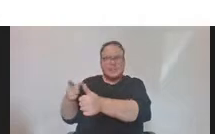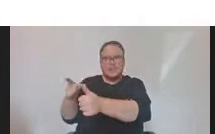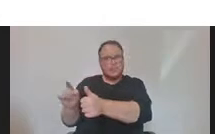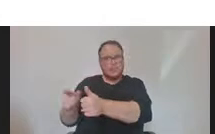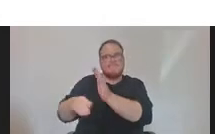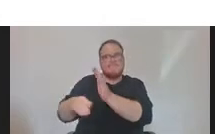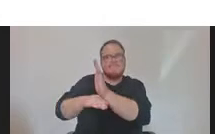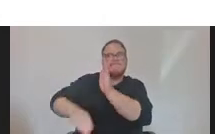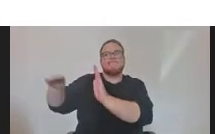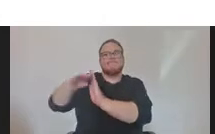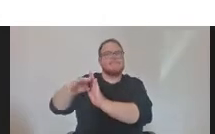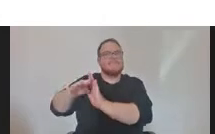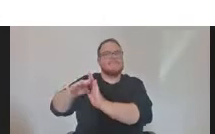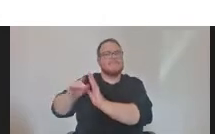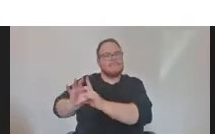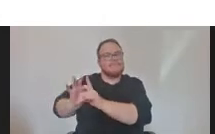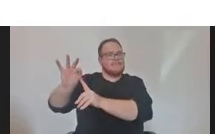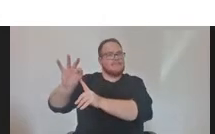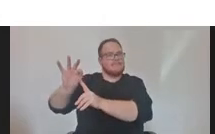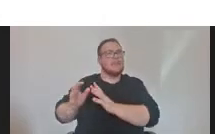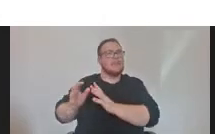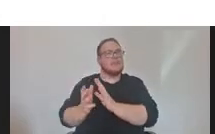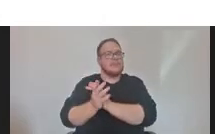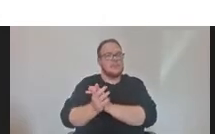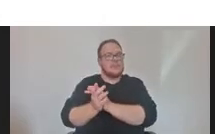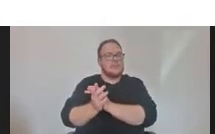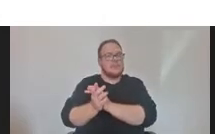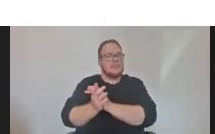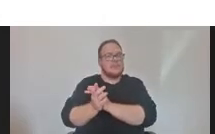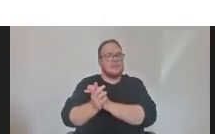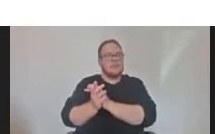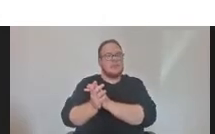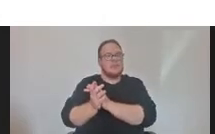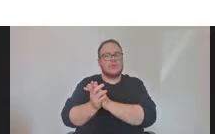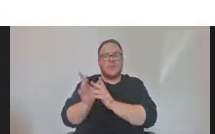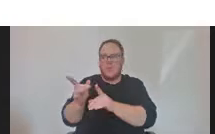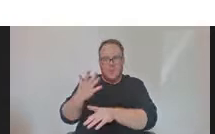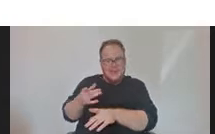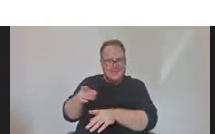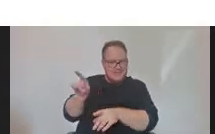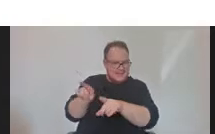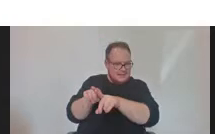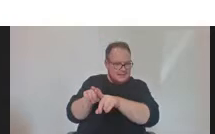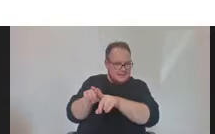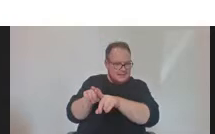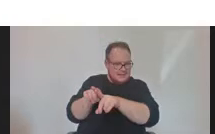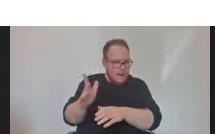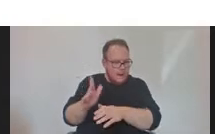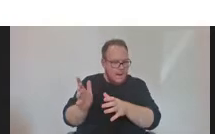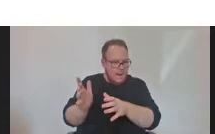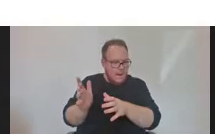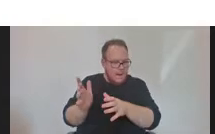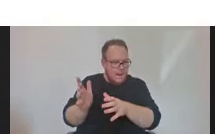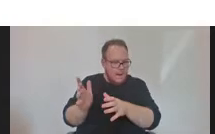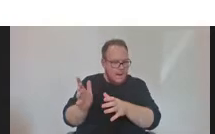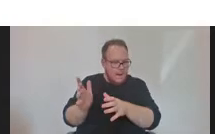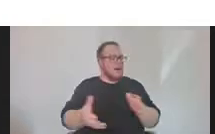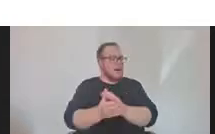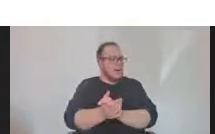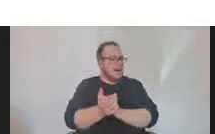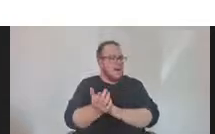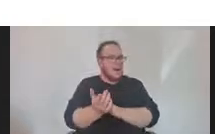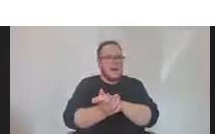We need to do what we've just done, but almost on a scale which is not going to target just a few